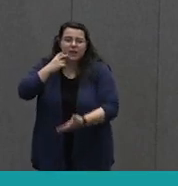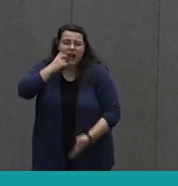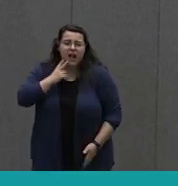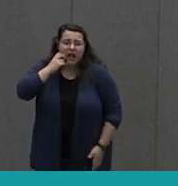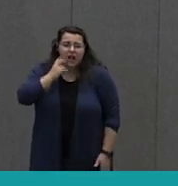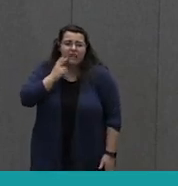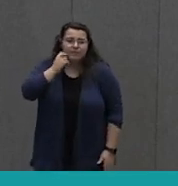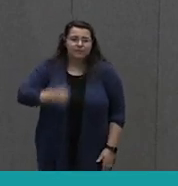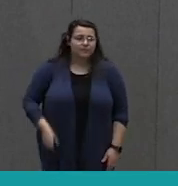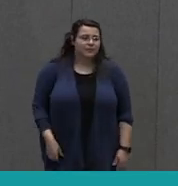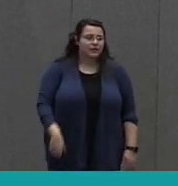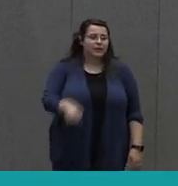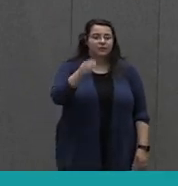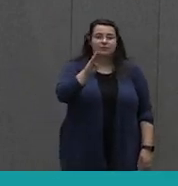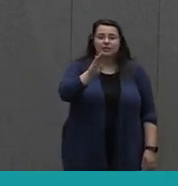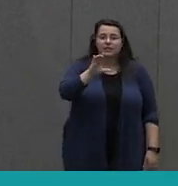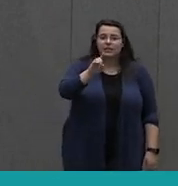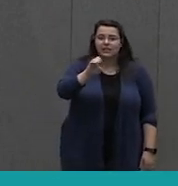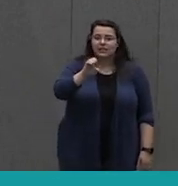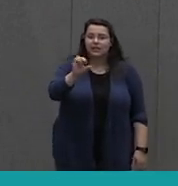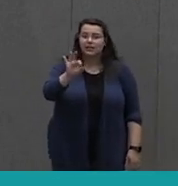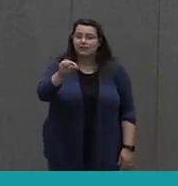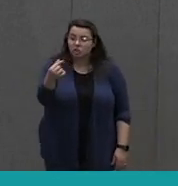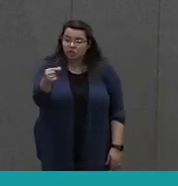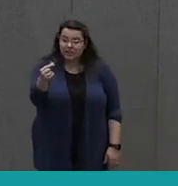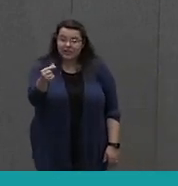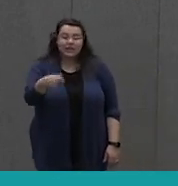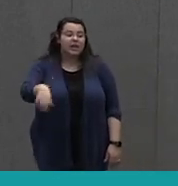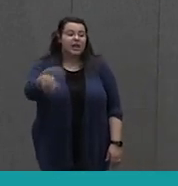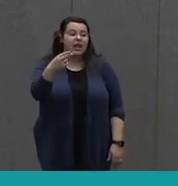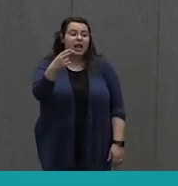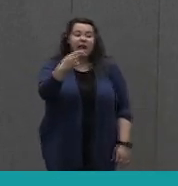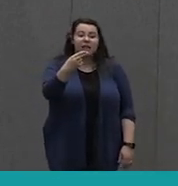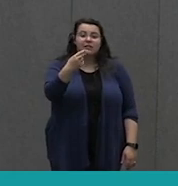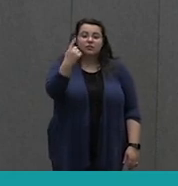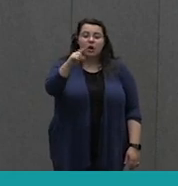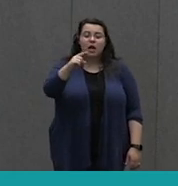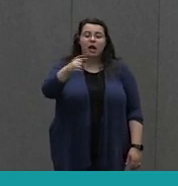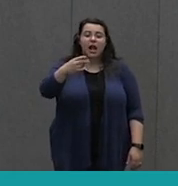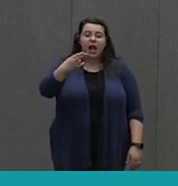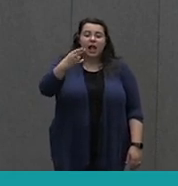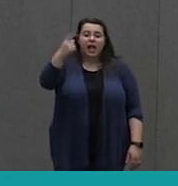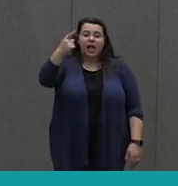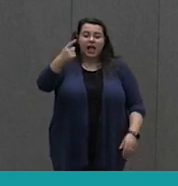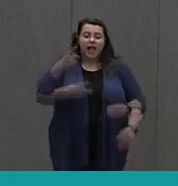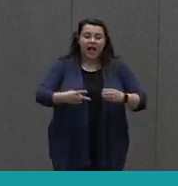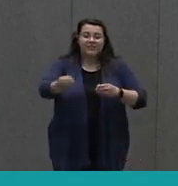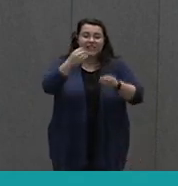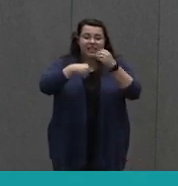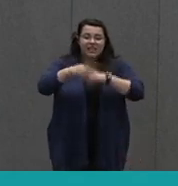Whoa, did you see it's leaking some stuff? Hey, Kayaskel. That's kind of gross, huh?